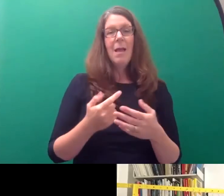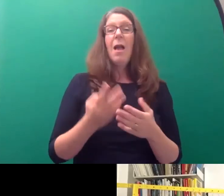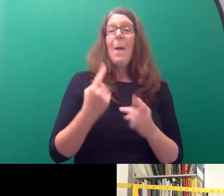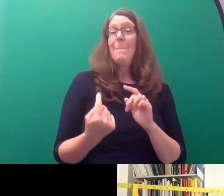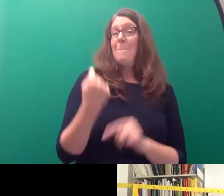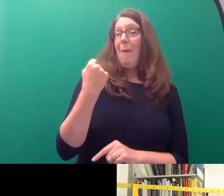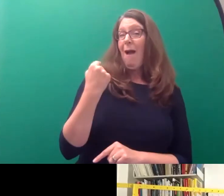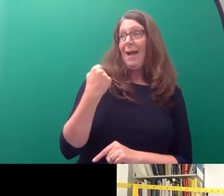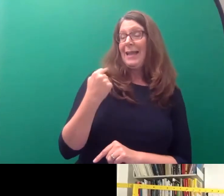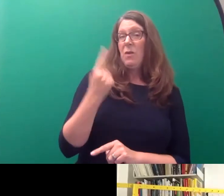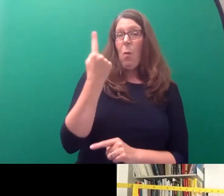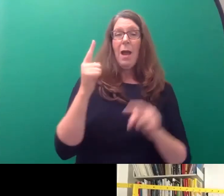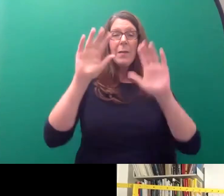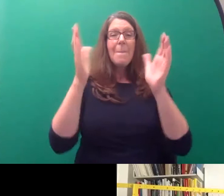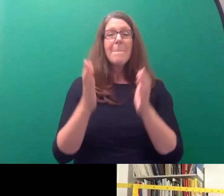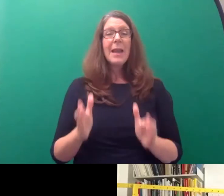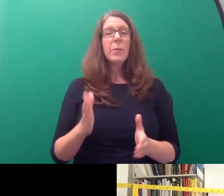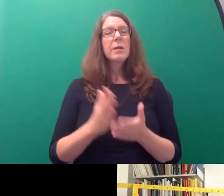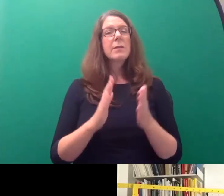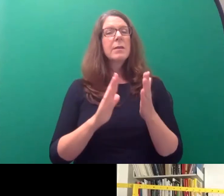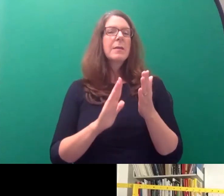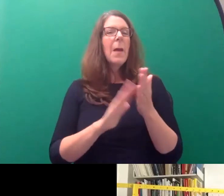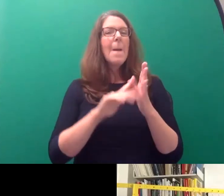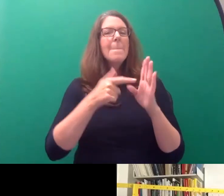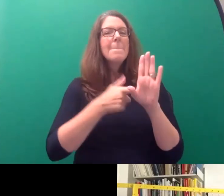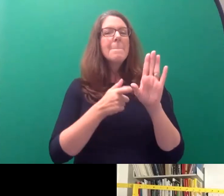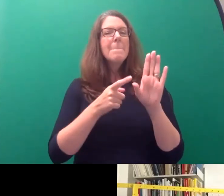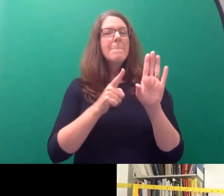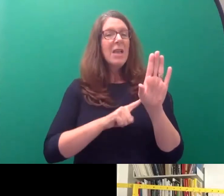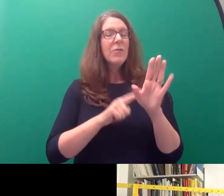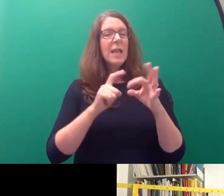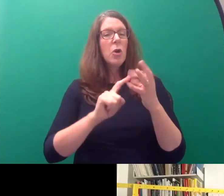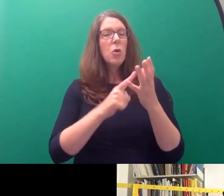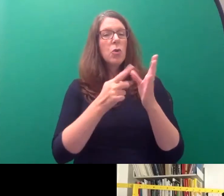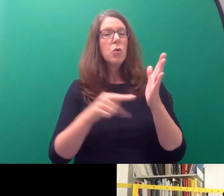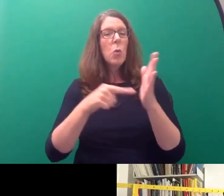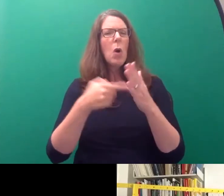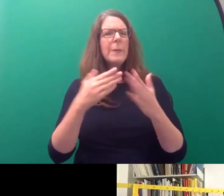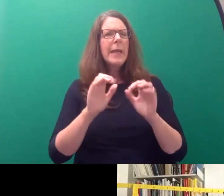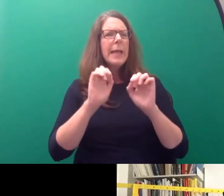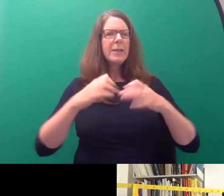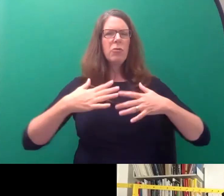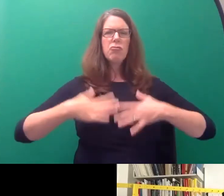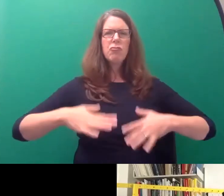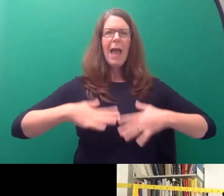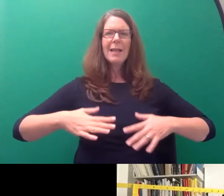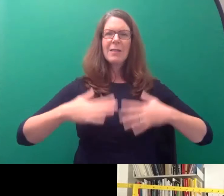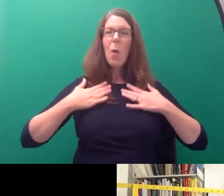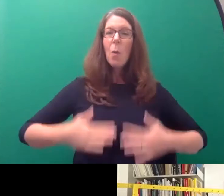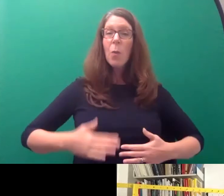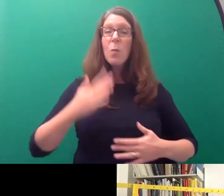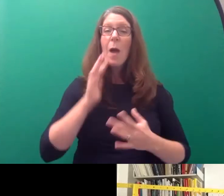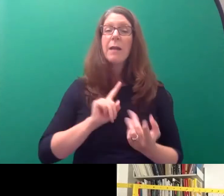actually one of Mary's own. She wore that to meet the Queen. Sorry, it's a bit blurry behind me, but yeah, you're